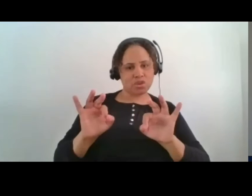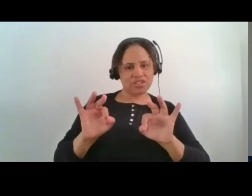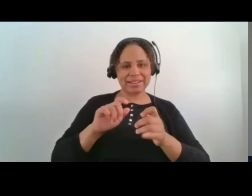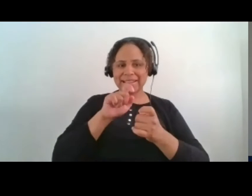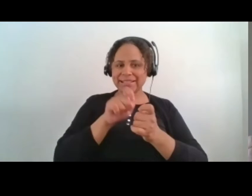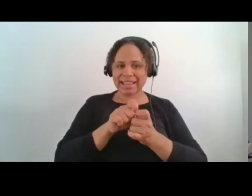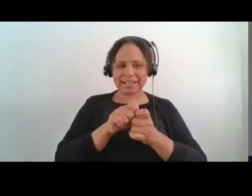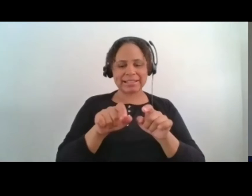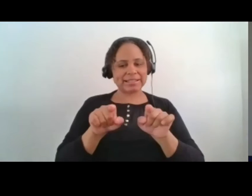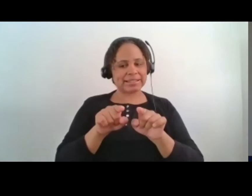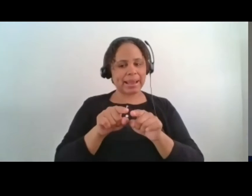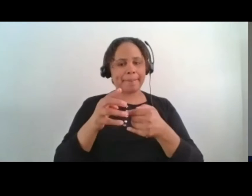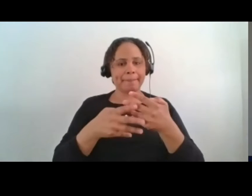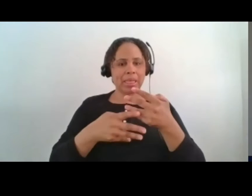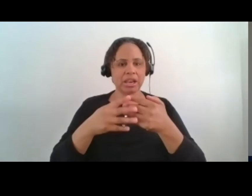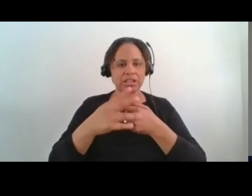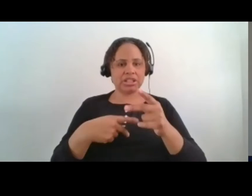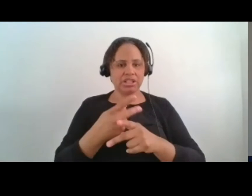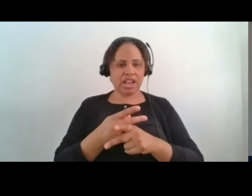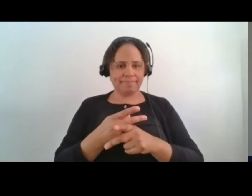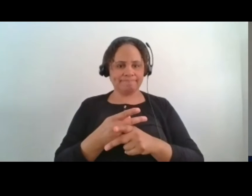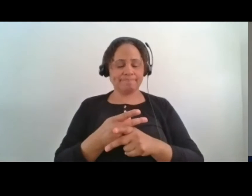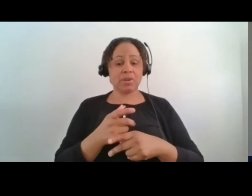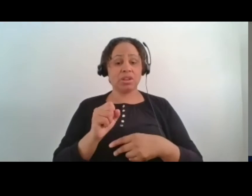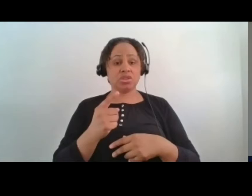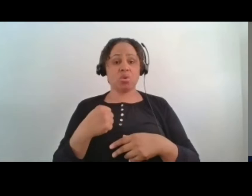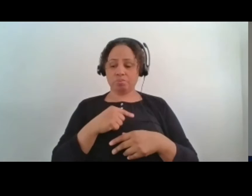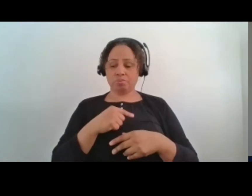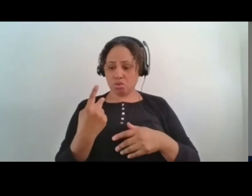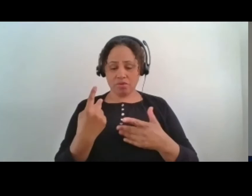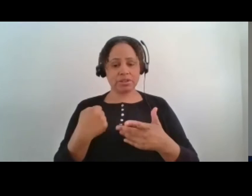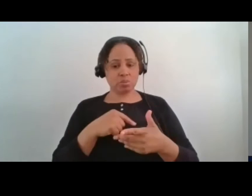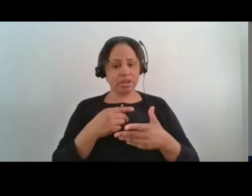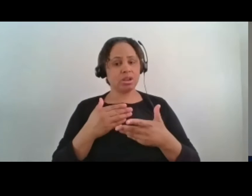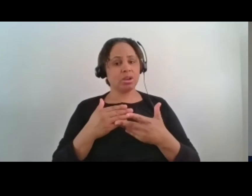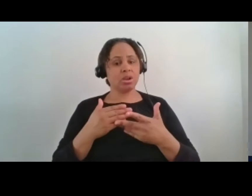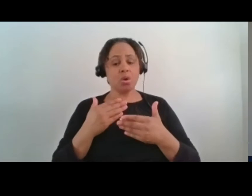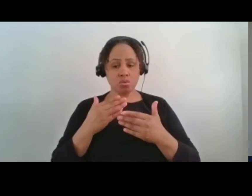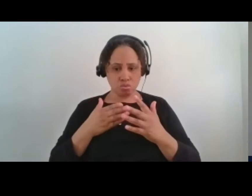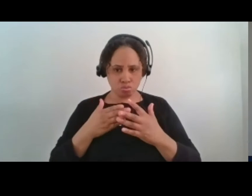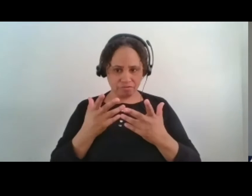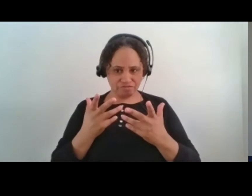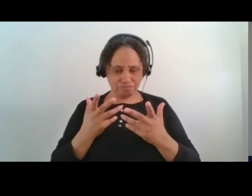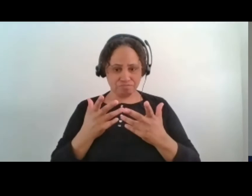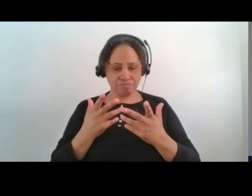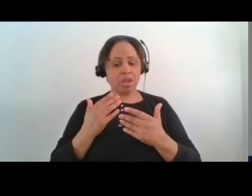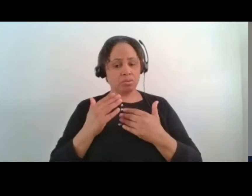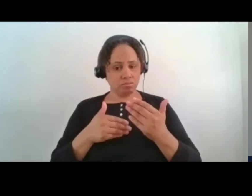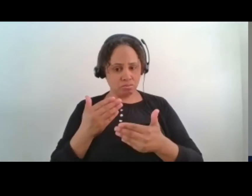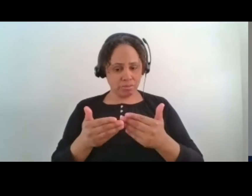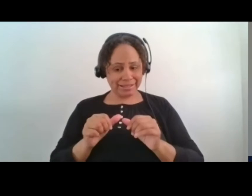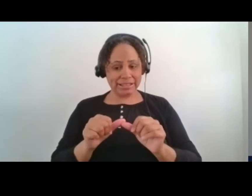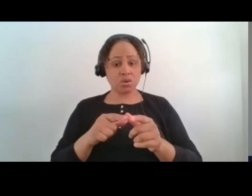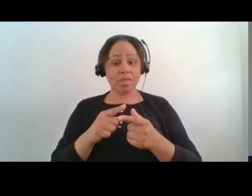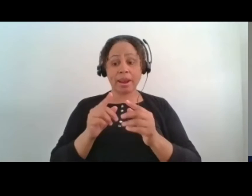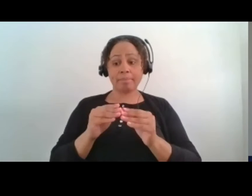And so we went through with the procedures moving onward, and more tests that they went through. Eventually